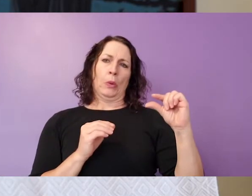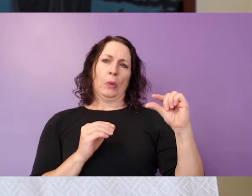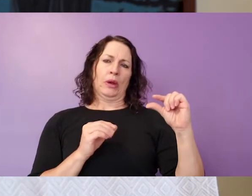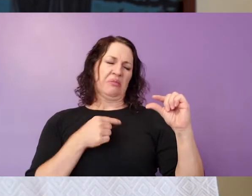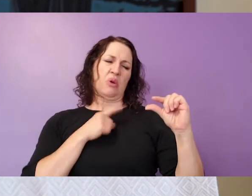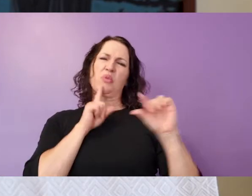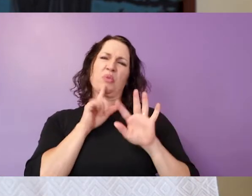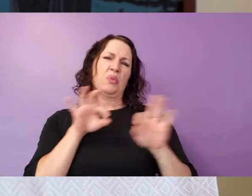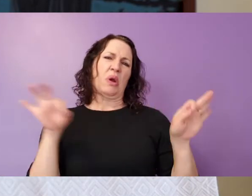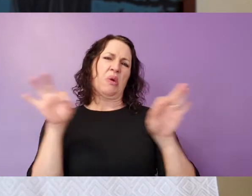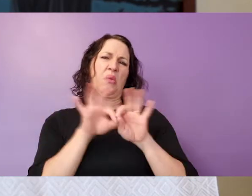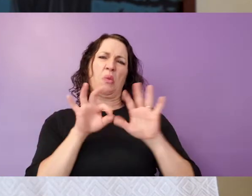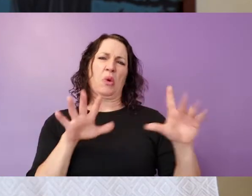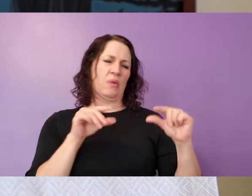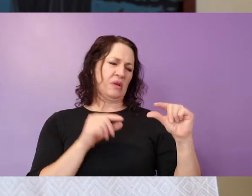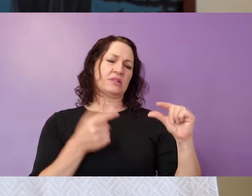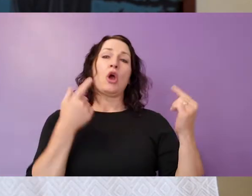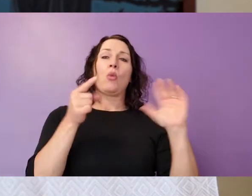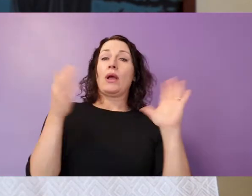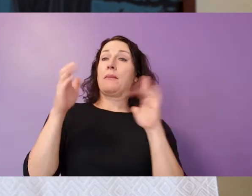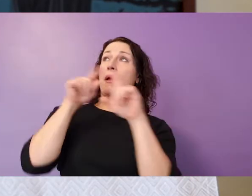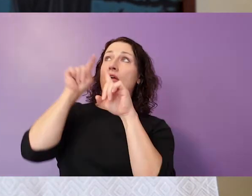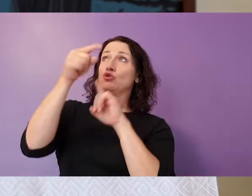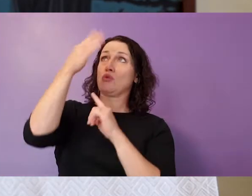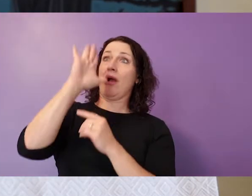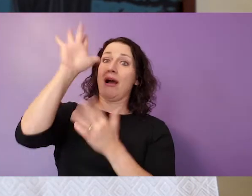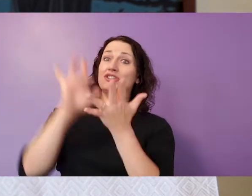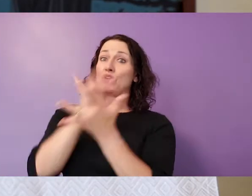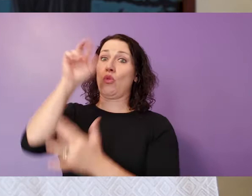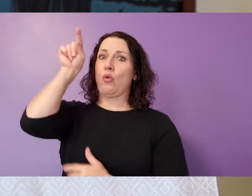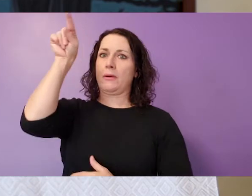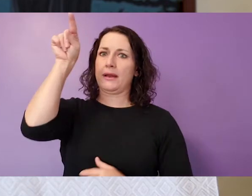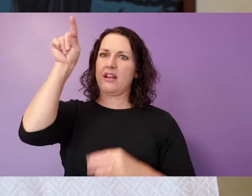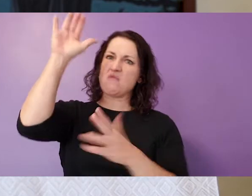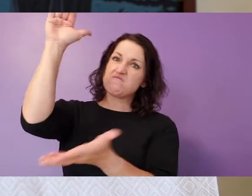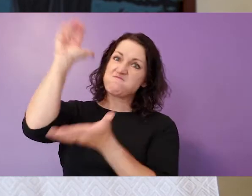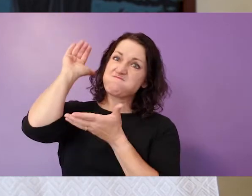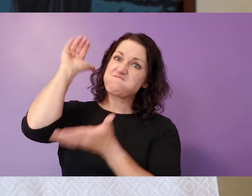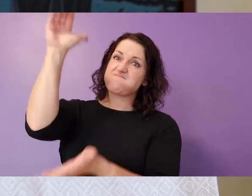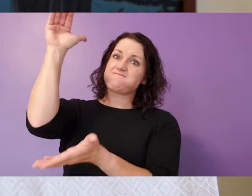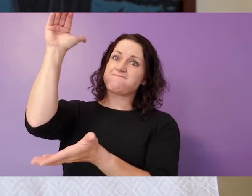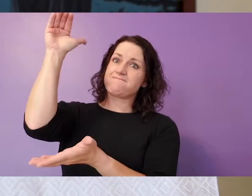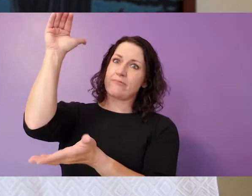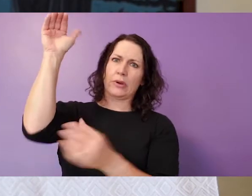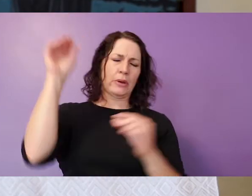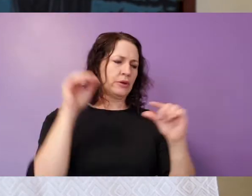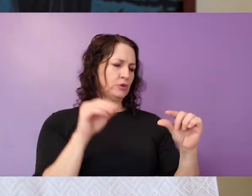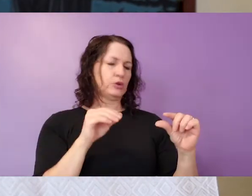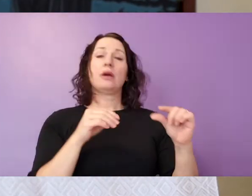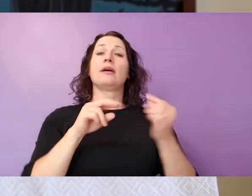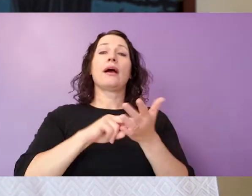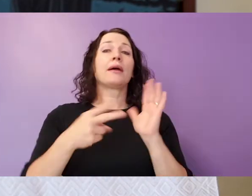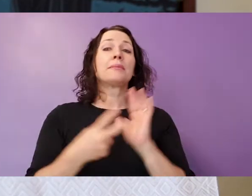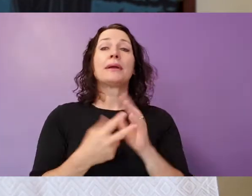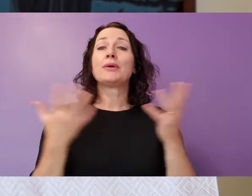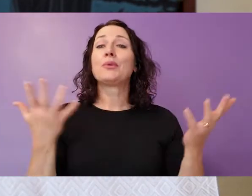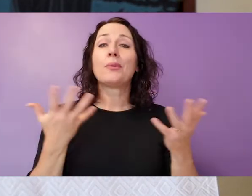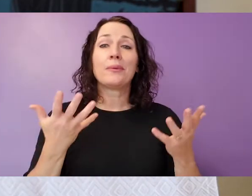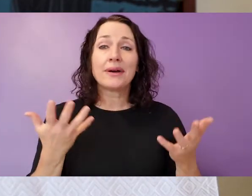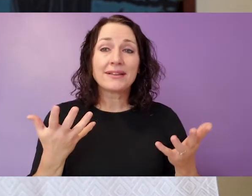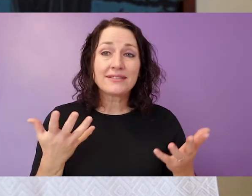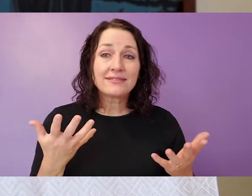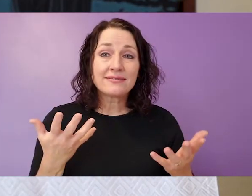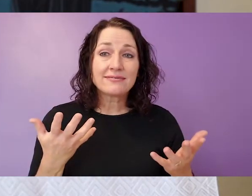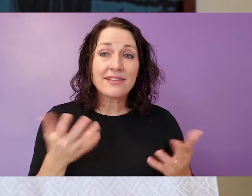when compared with the glory that will be revealed to us." I am talking about